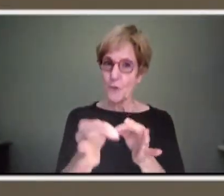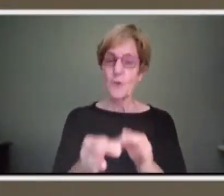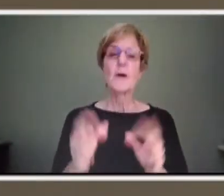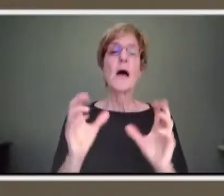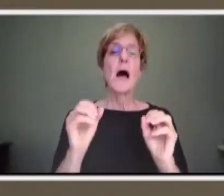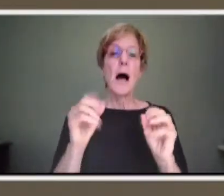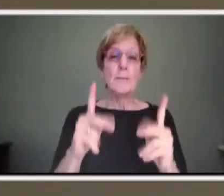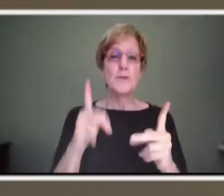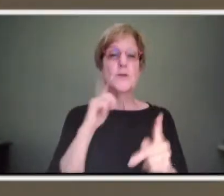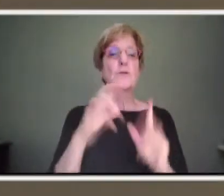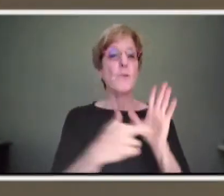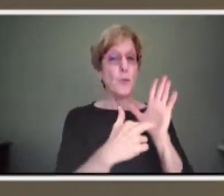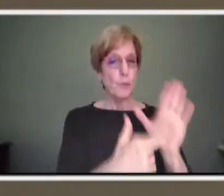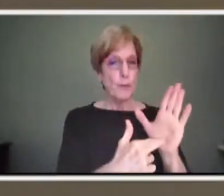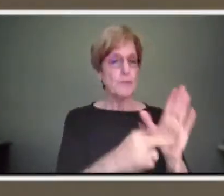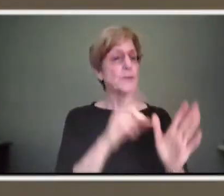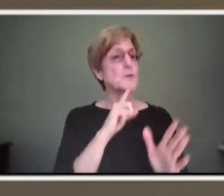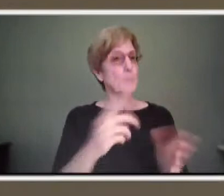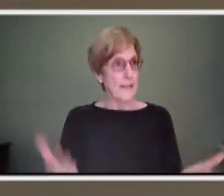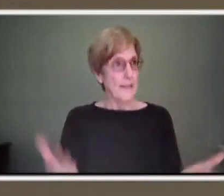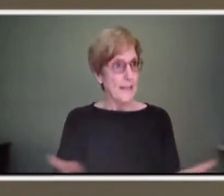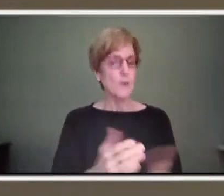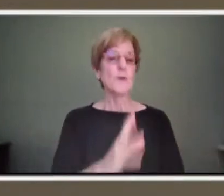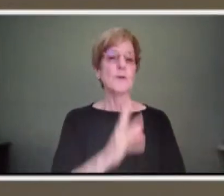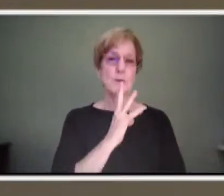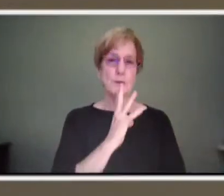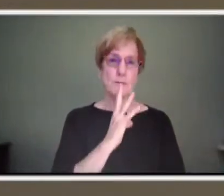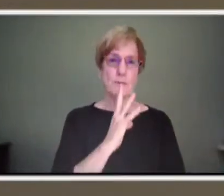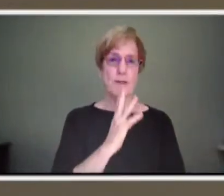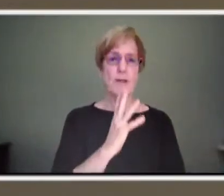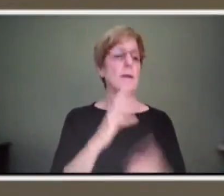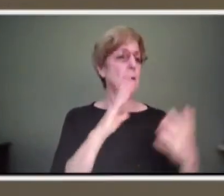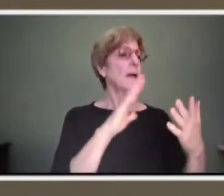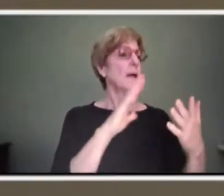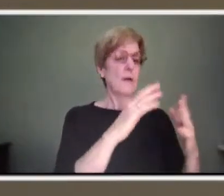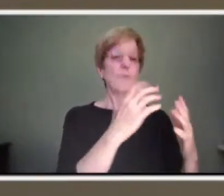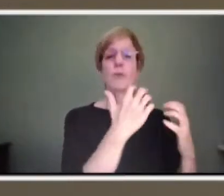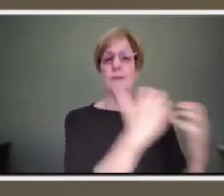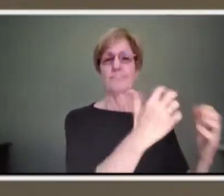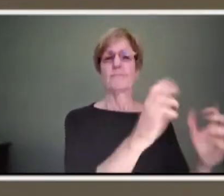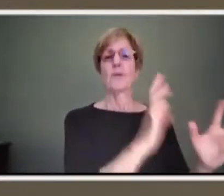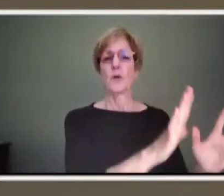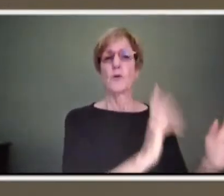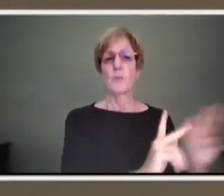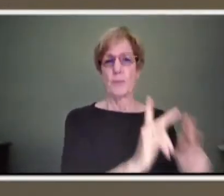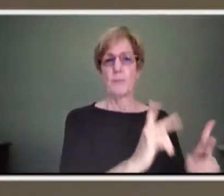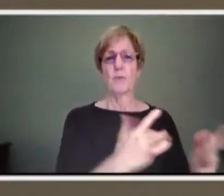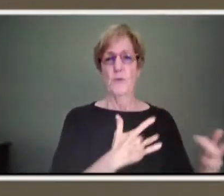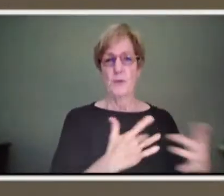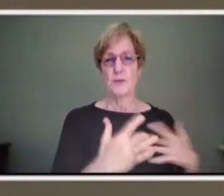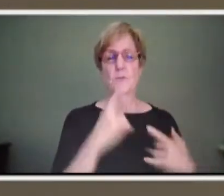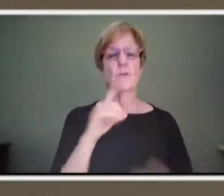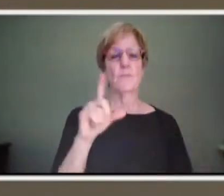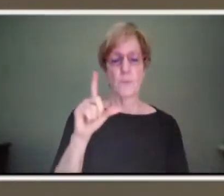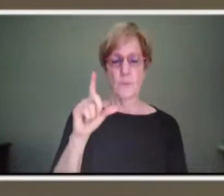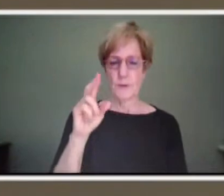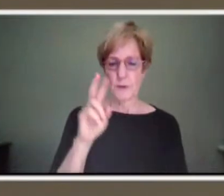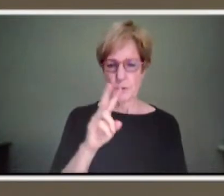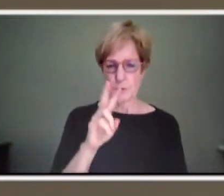council representative to be here to speak as to what the community concerns were for 2022-284.